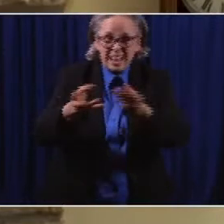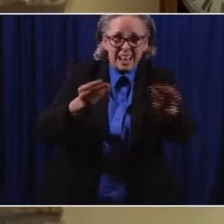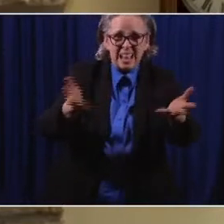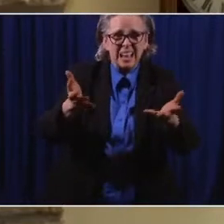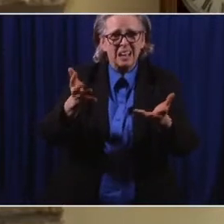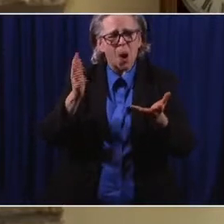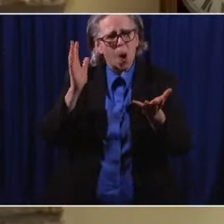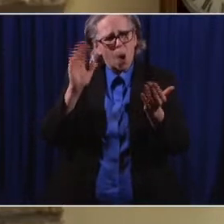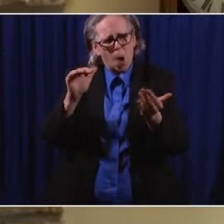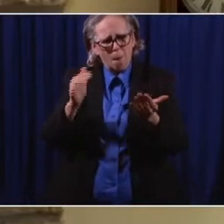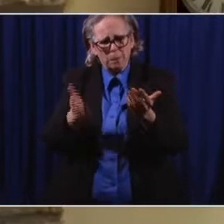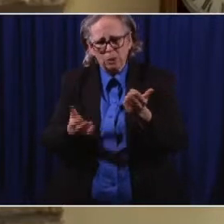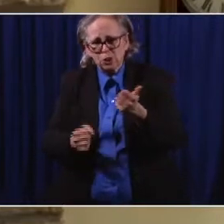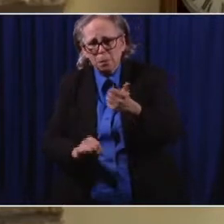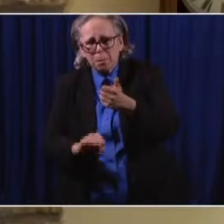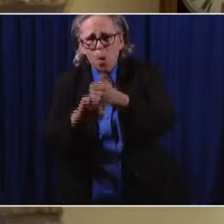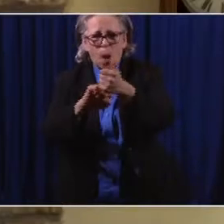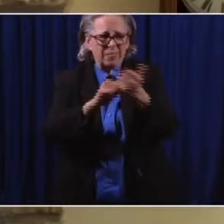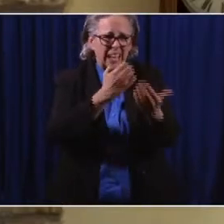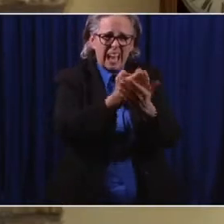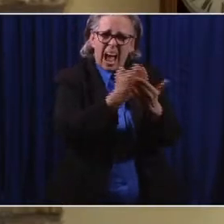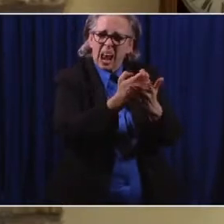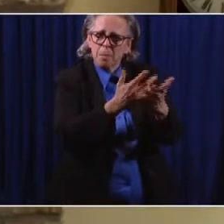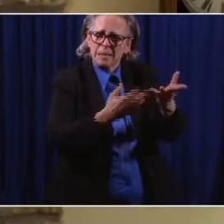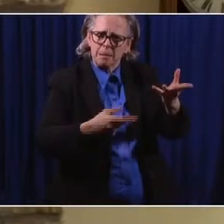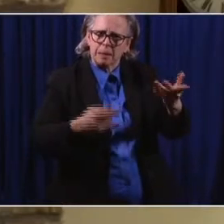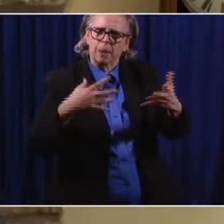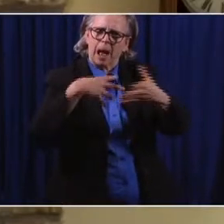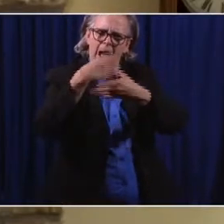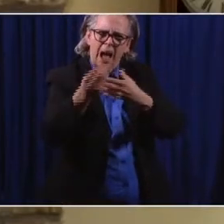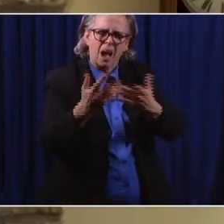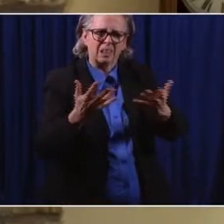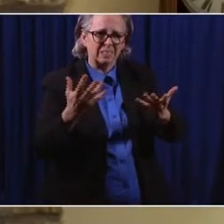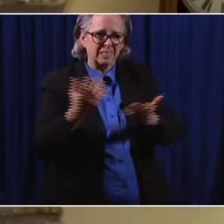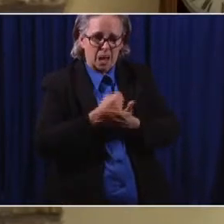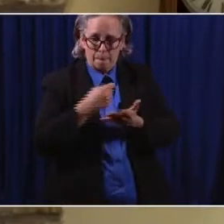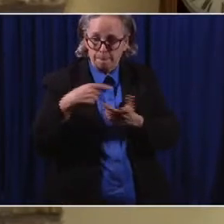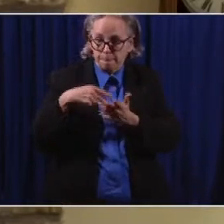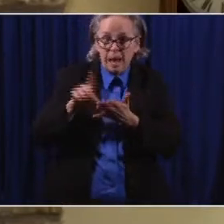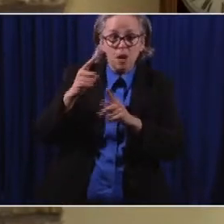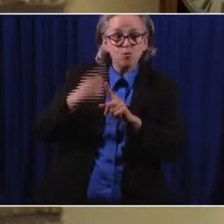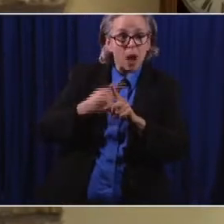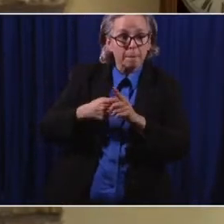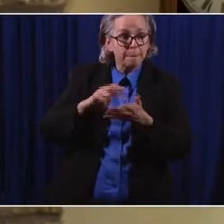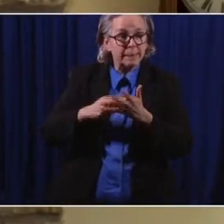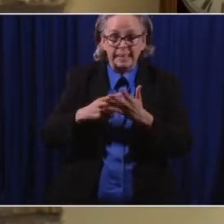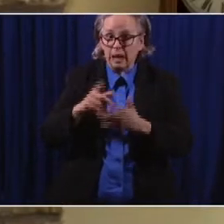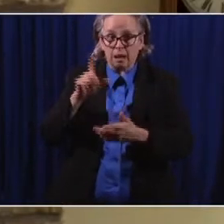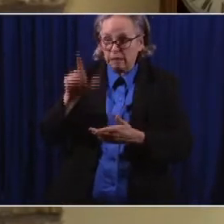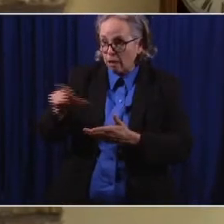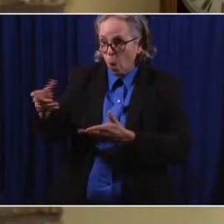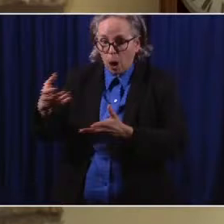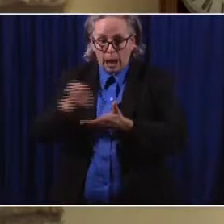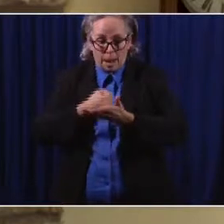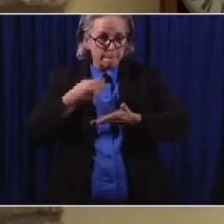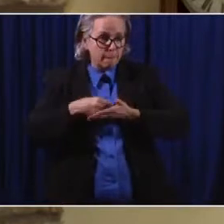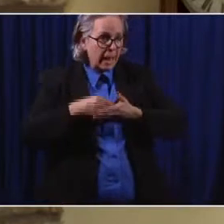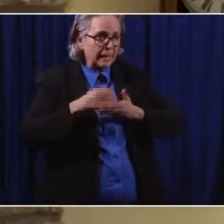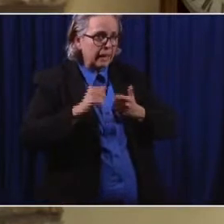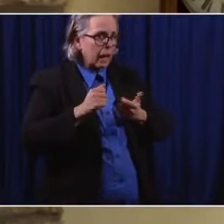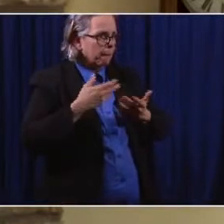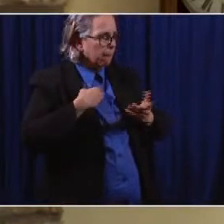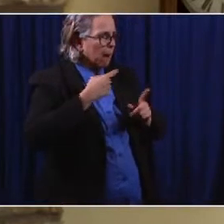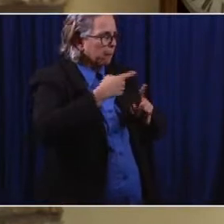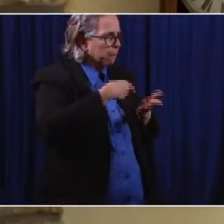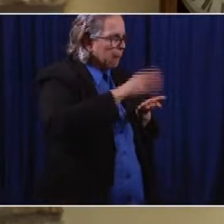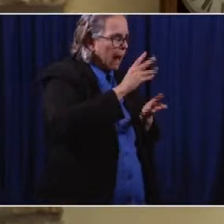quickly. It will help the landlord who owns it, might have a mortgage to pay too. And so it will have a big impact, I